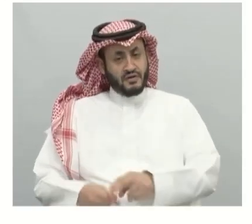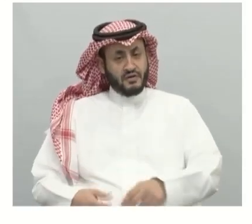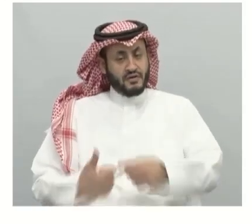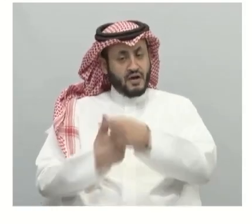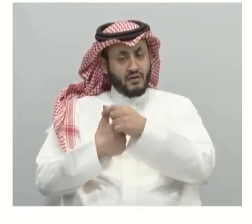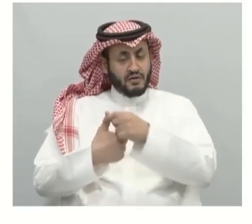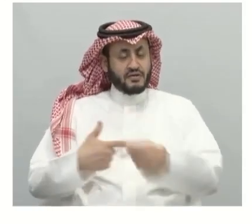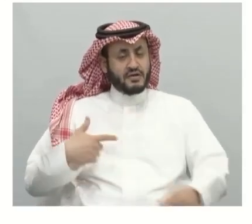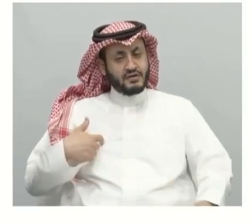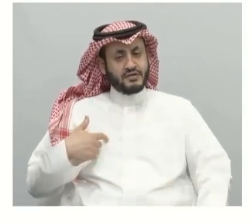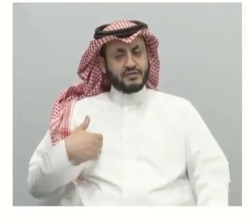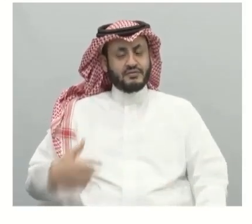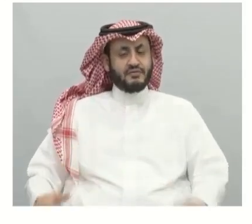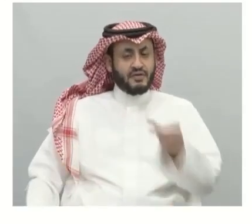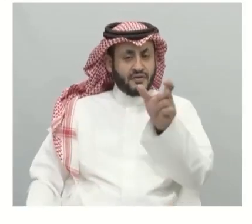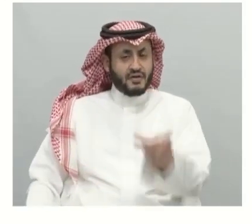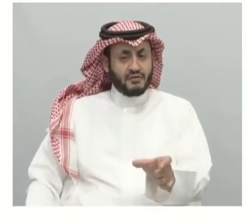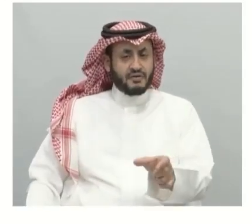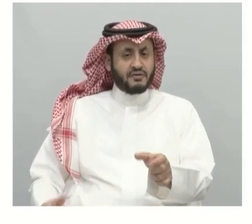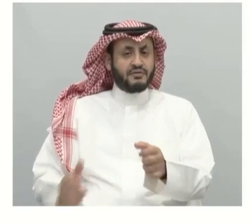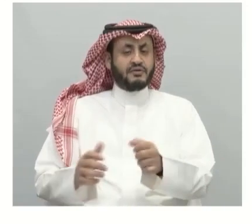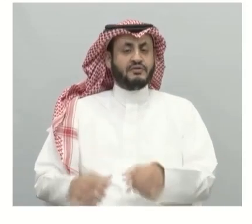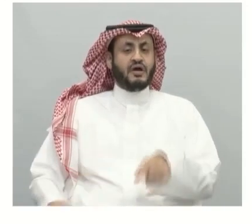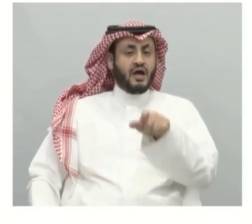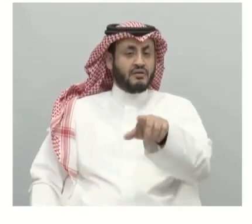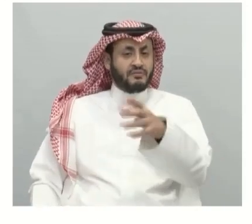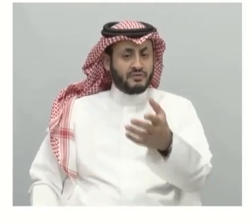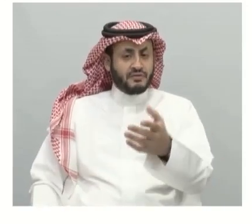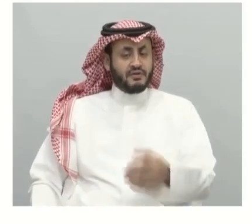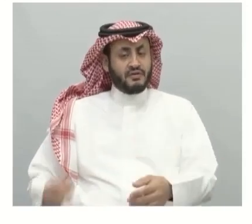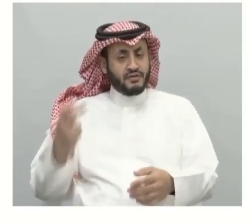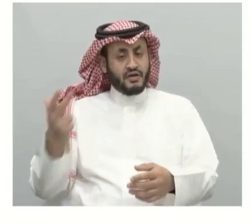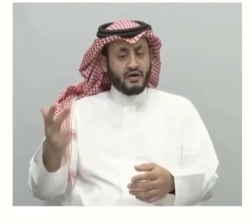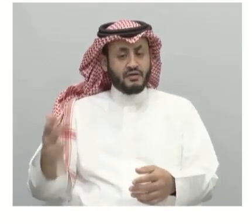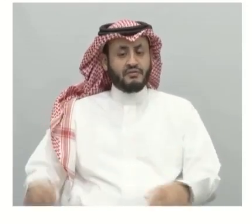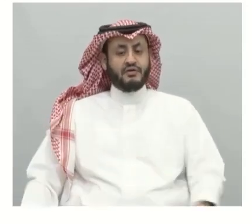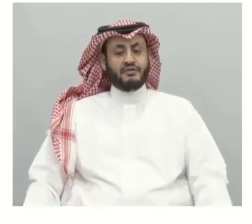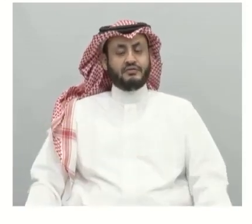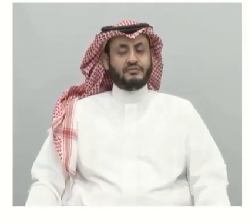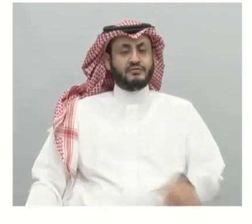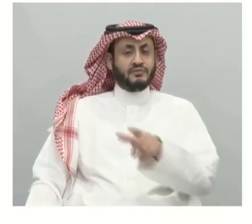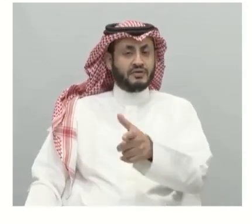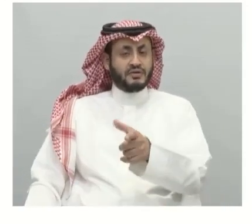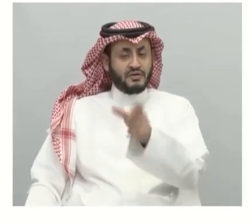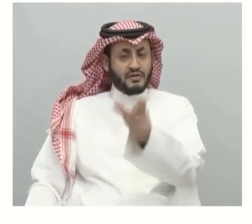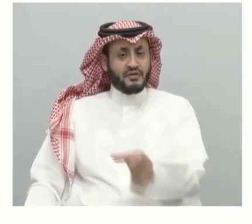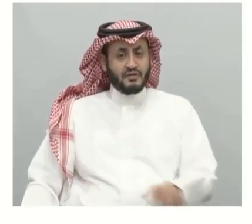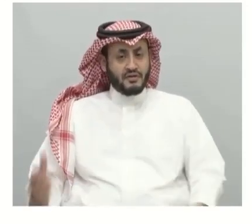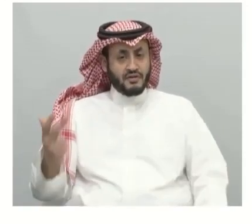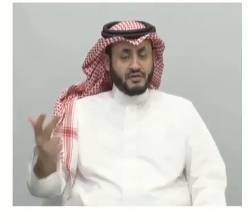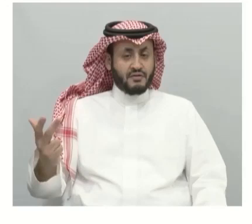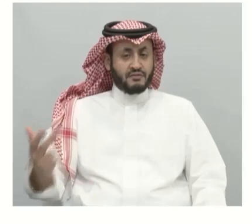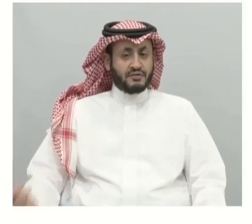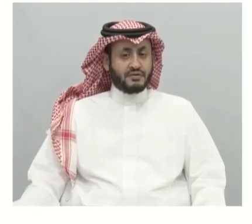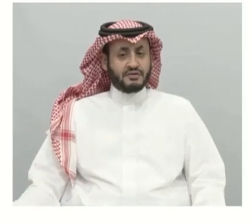Venezuela, Venezuelan, Caracas. Saudi Arabia, Saudi,